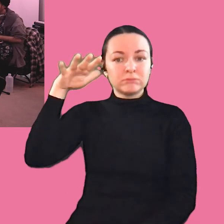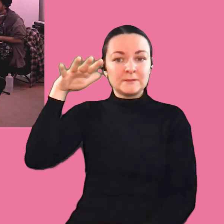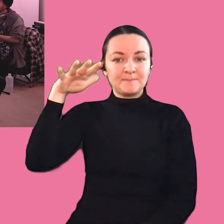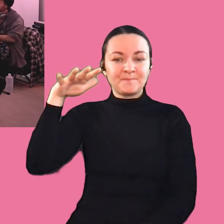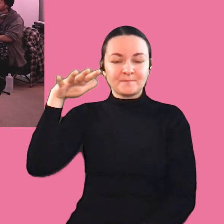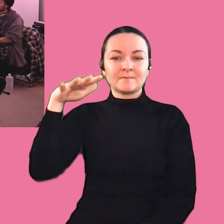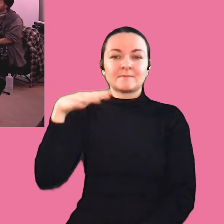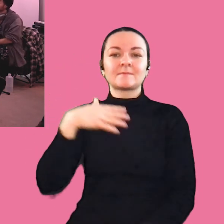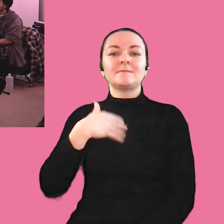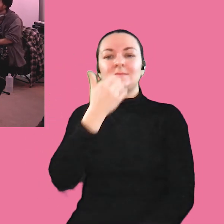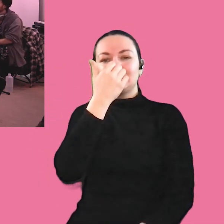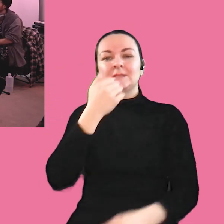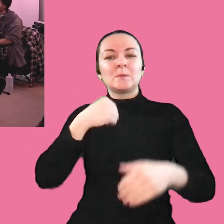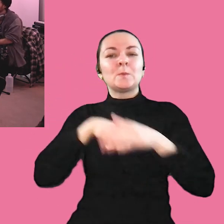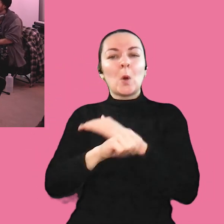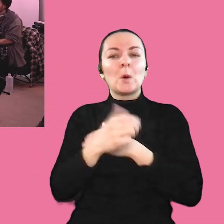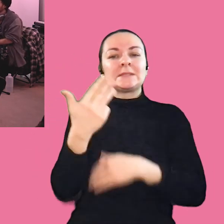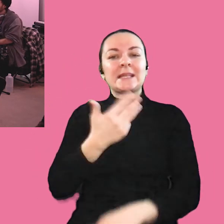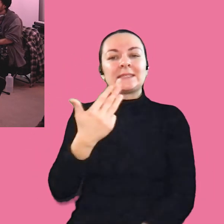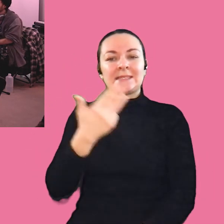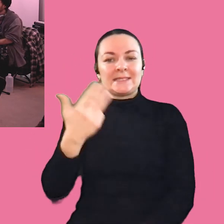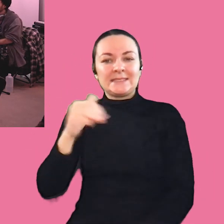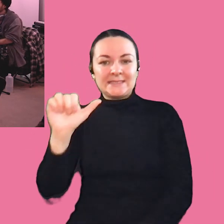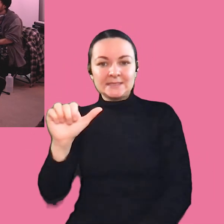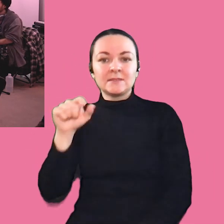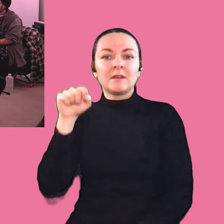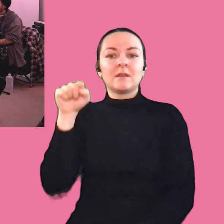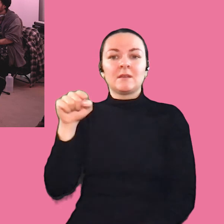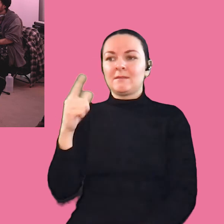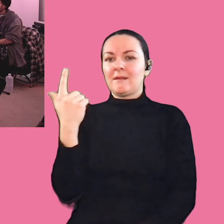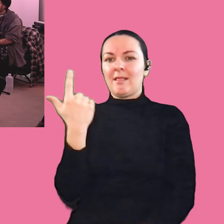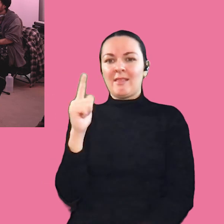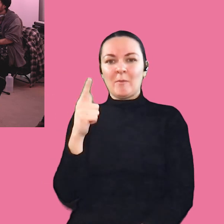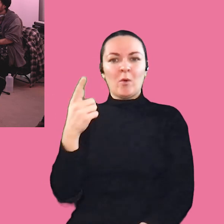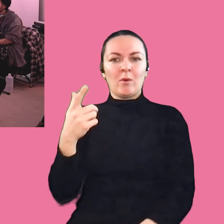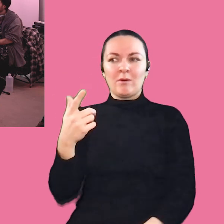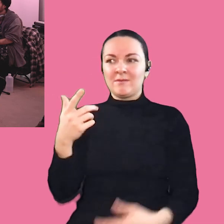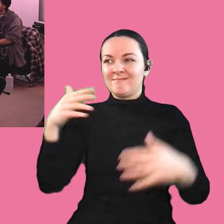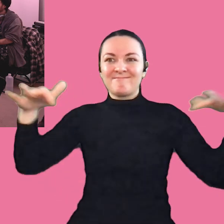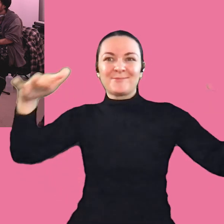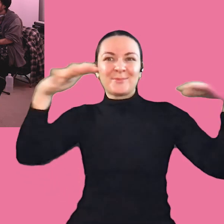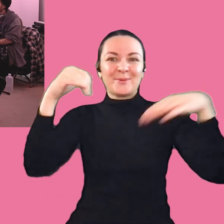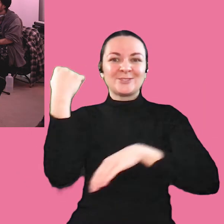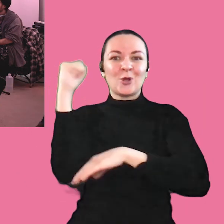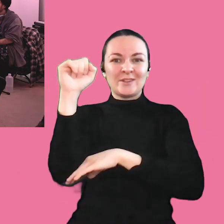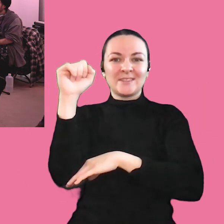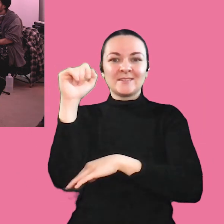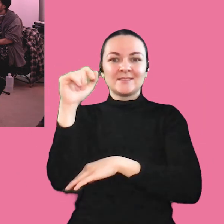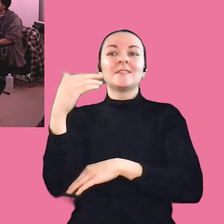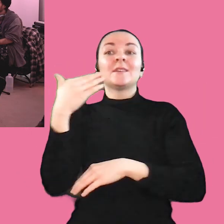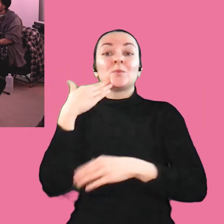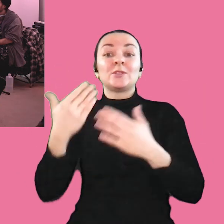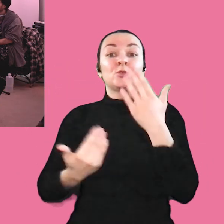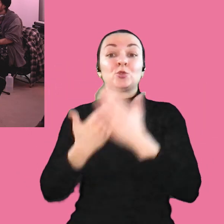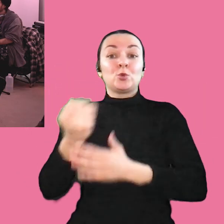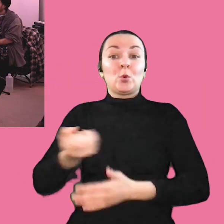up, I was born in 1996, is that Liverpool had a lot of leftover solidarity until New Labour came